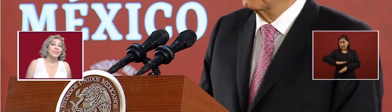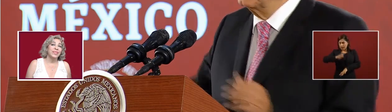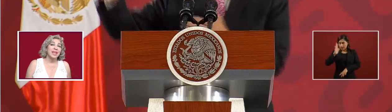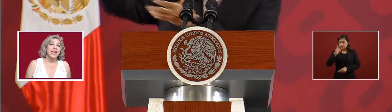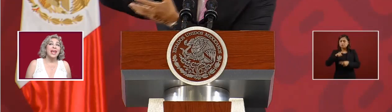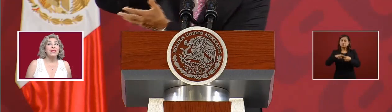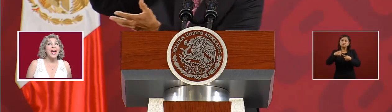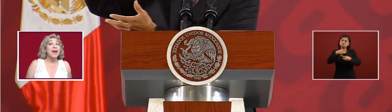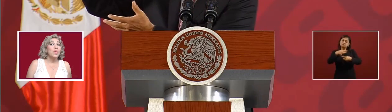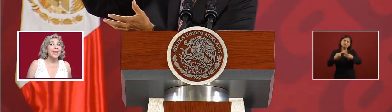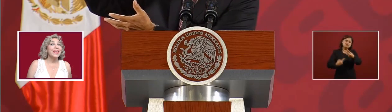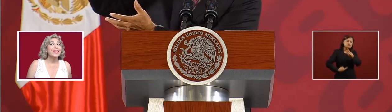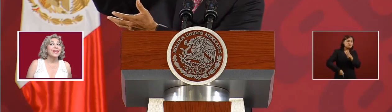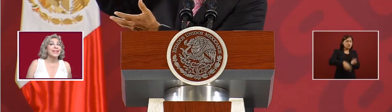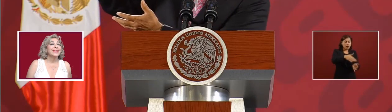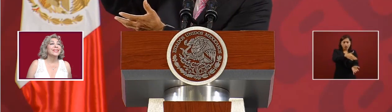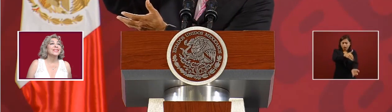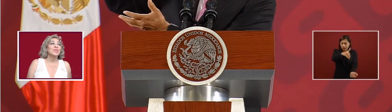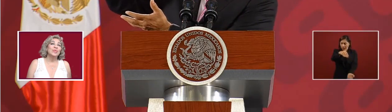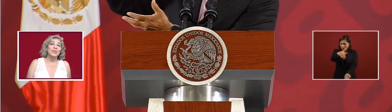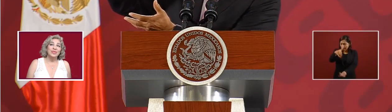And, that way,